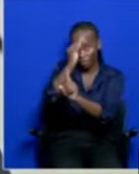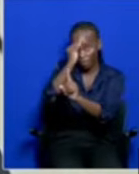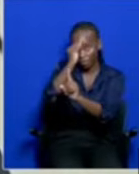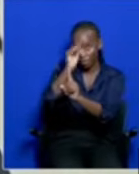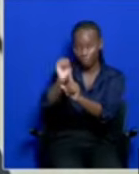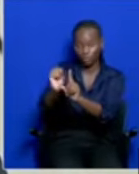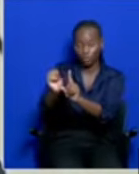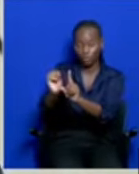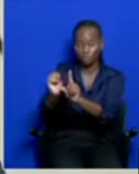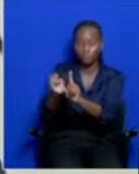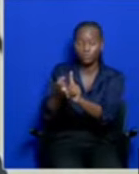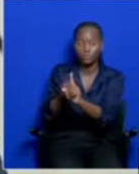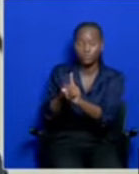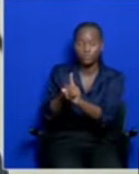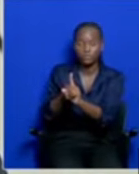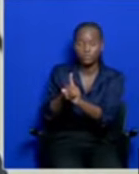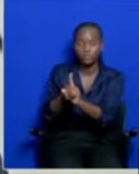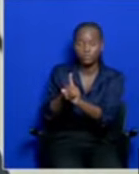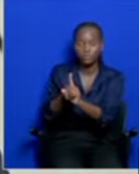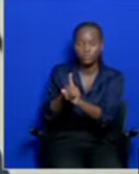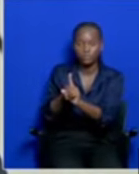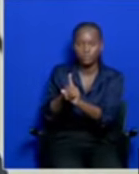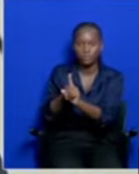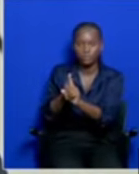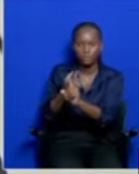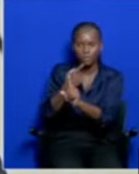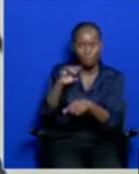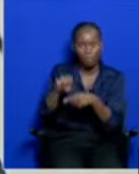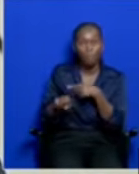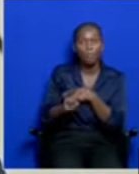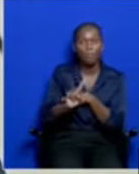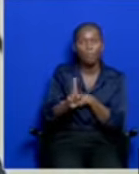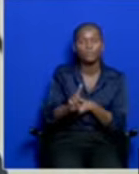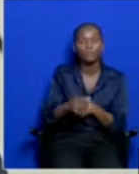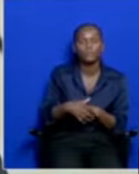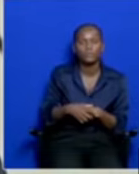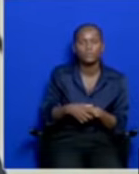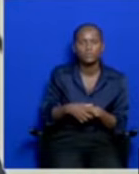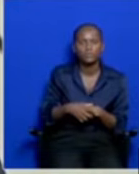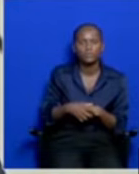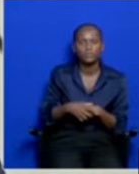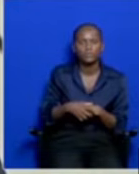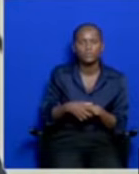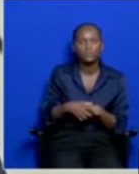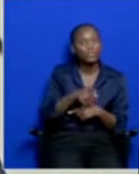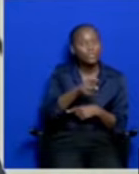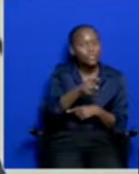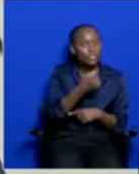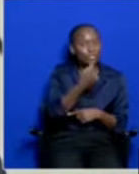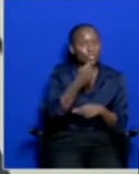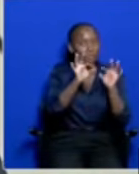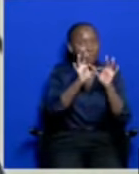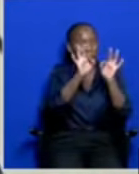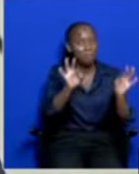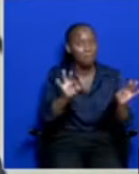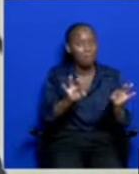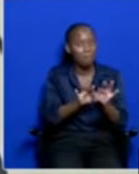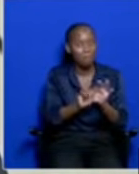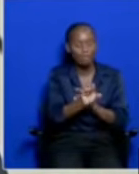it can be seen that they are keeping these copies for their